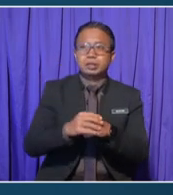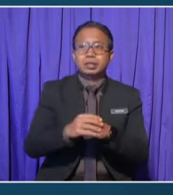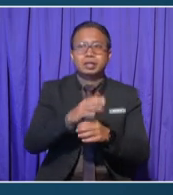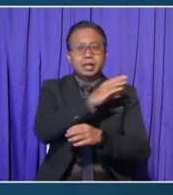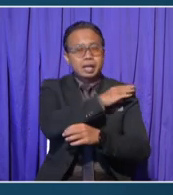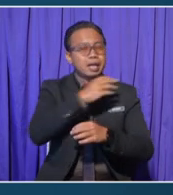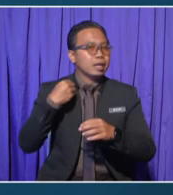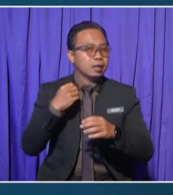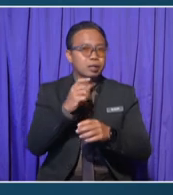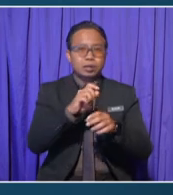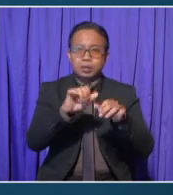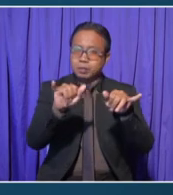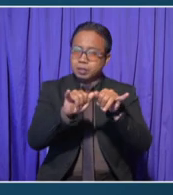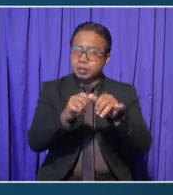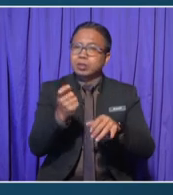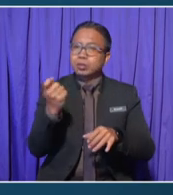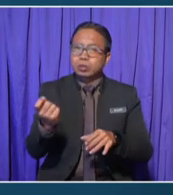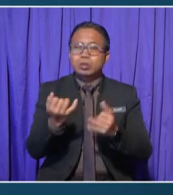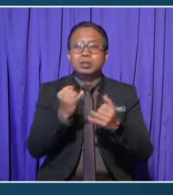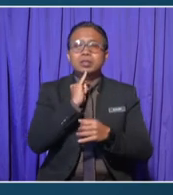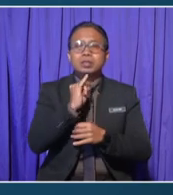measuring tool is weighing scale.